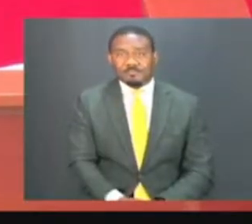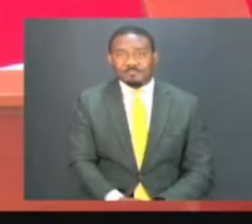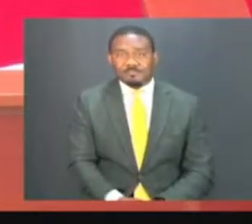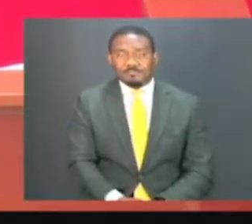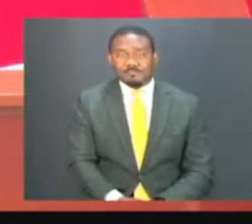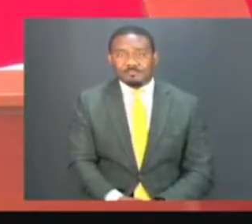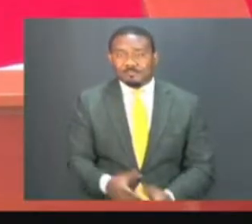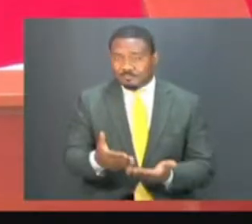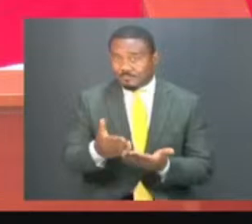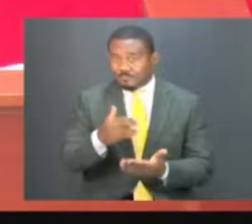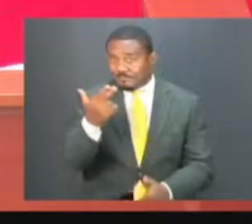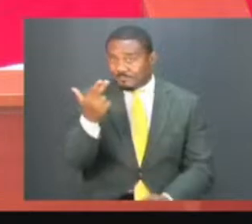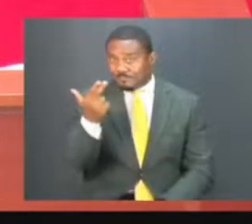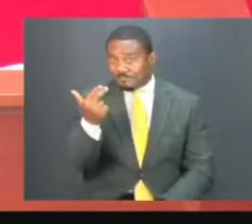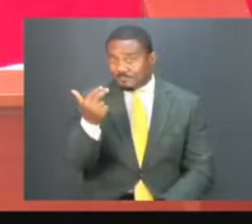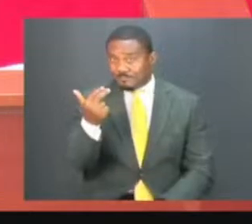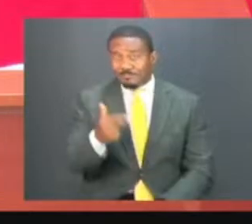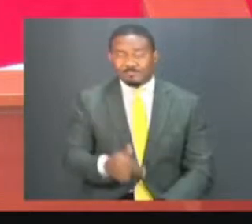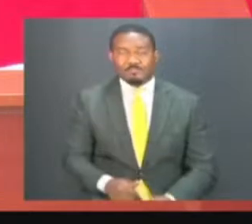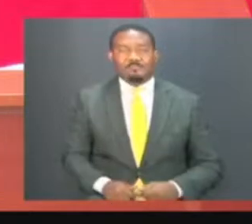Page 13. Yes?